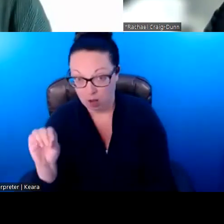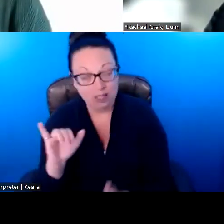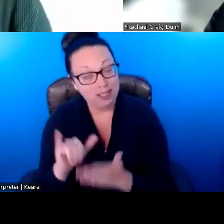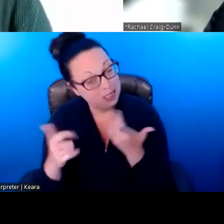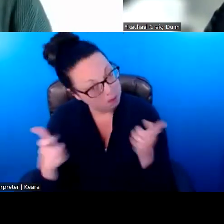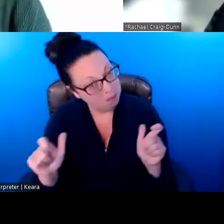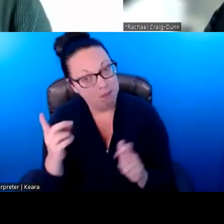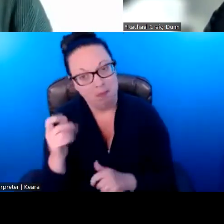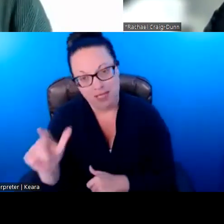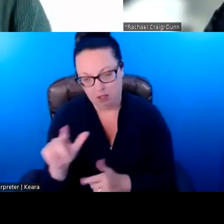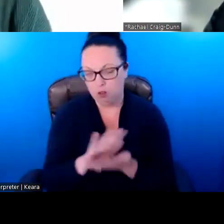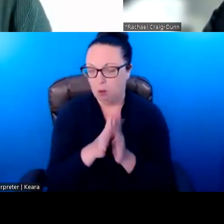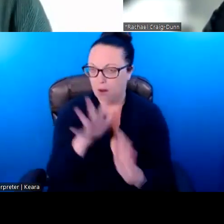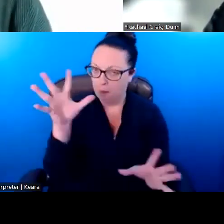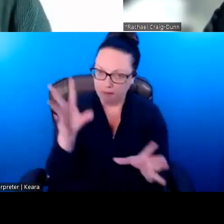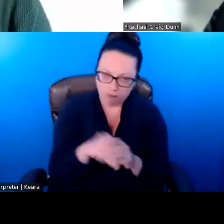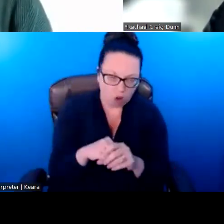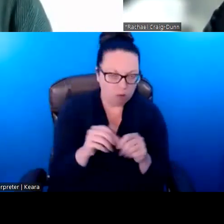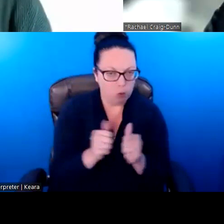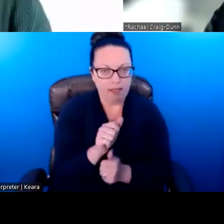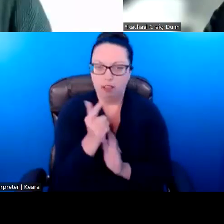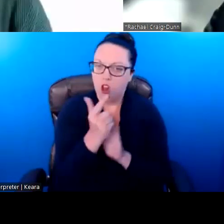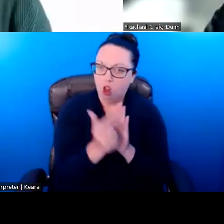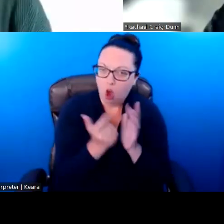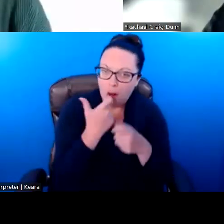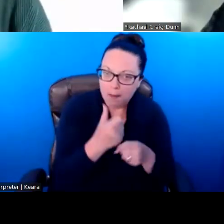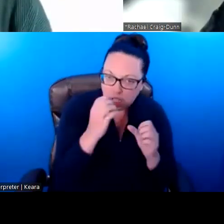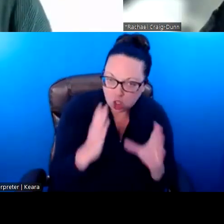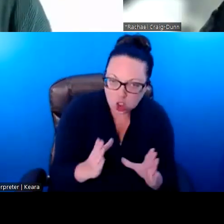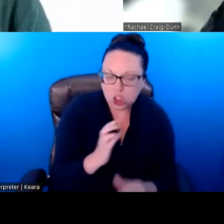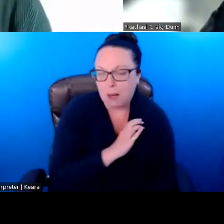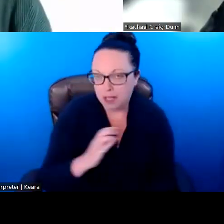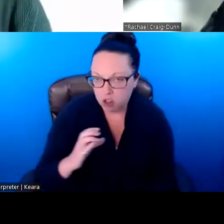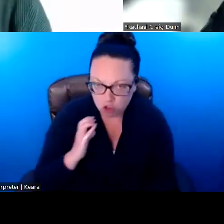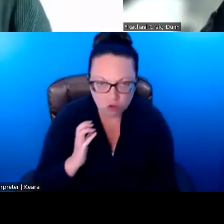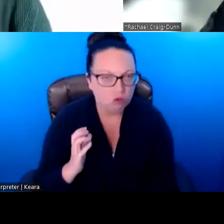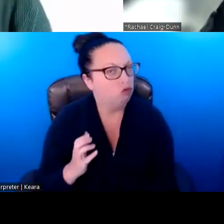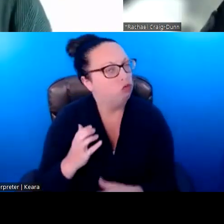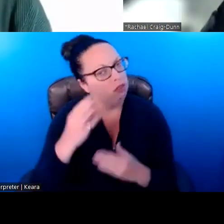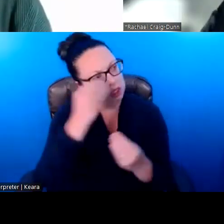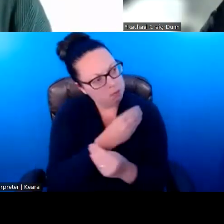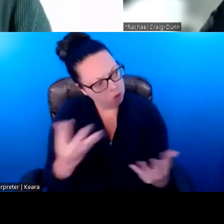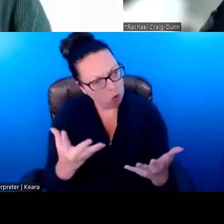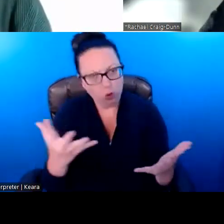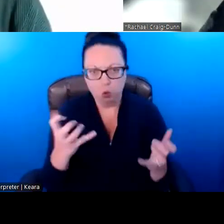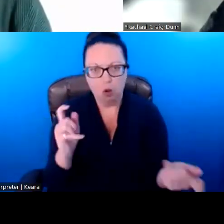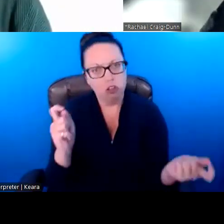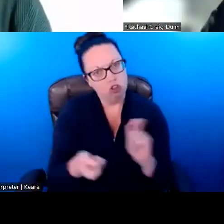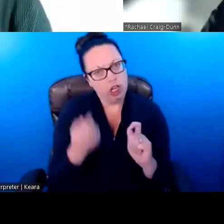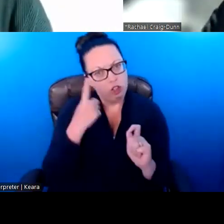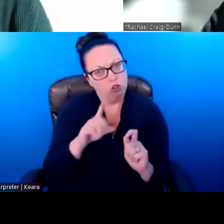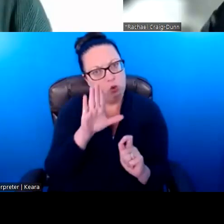involved with your county, your legislators, your commissioners. Let them know that you want to make a change on behalf of your